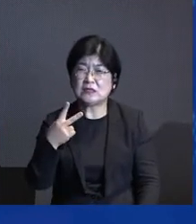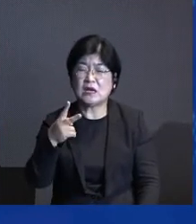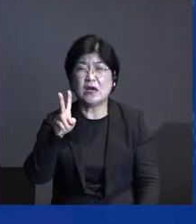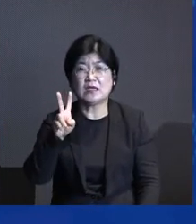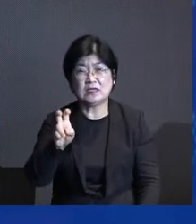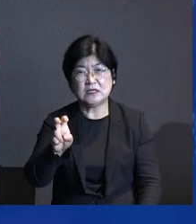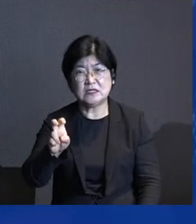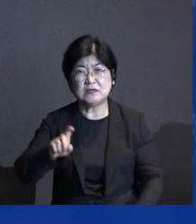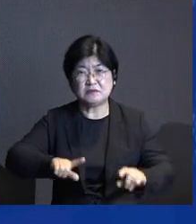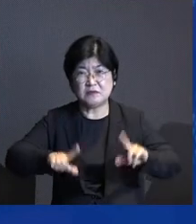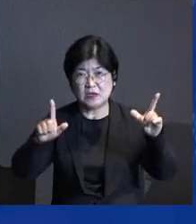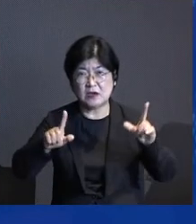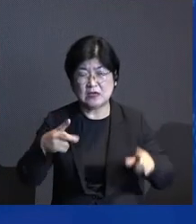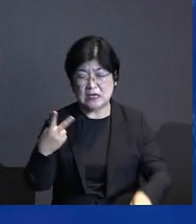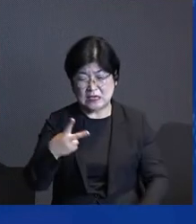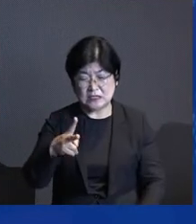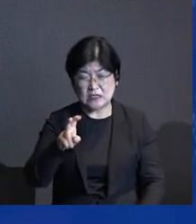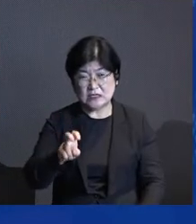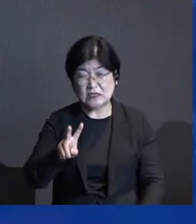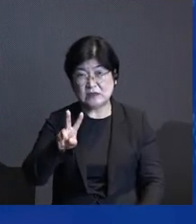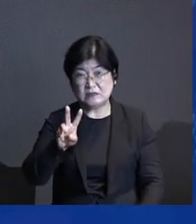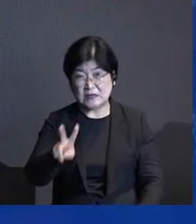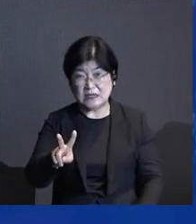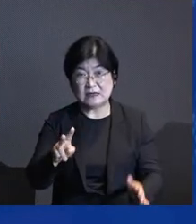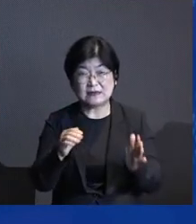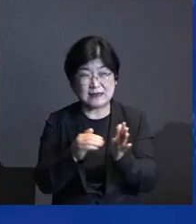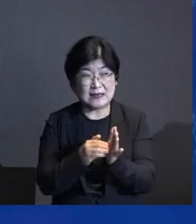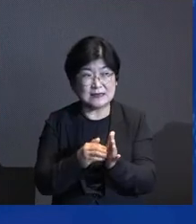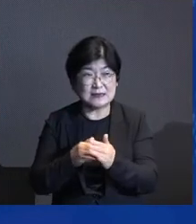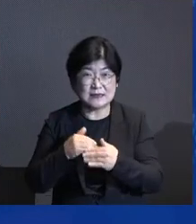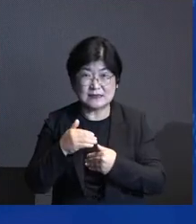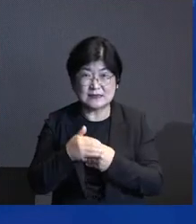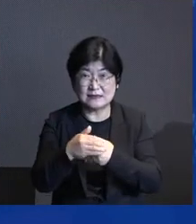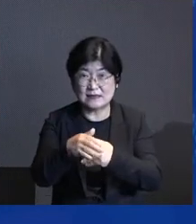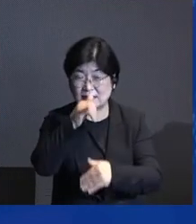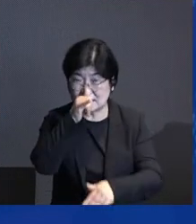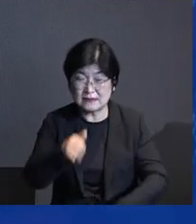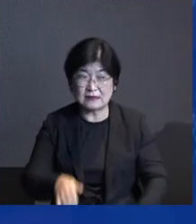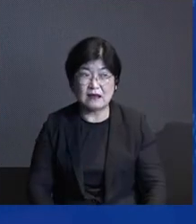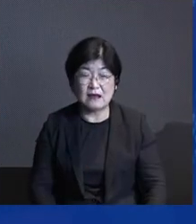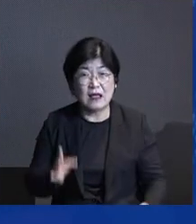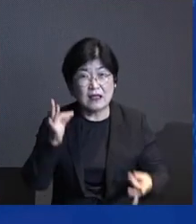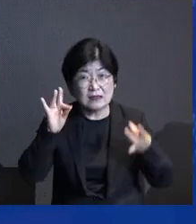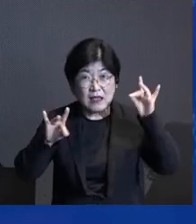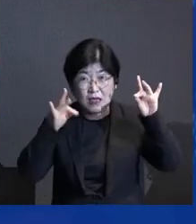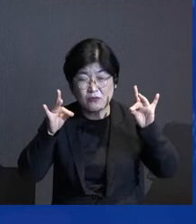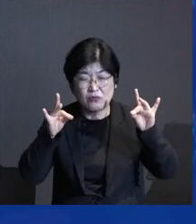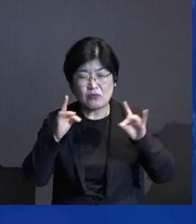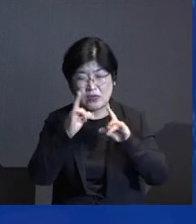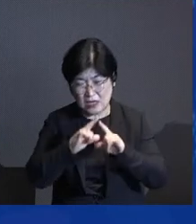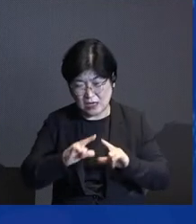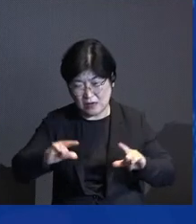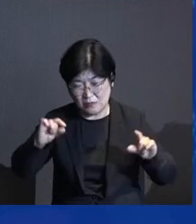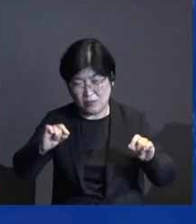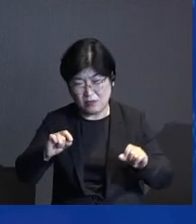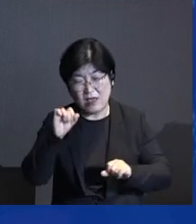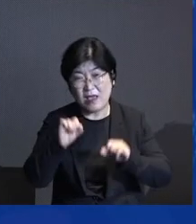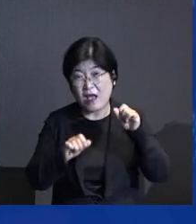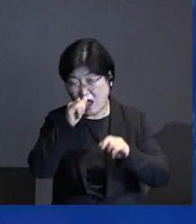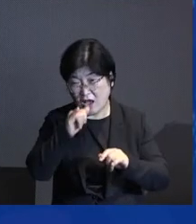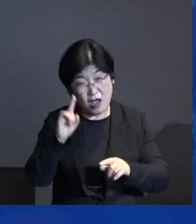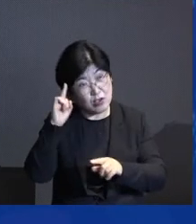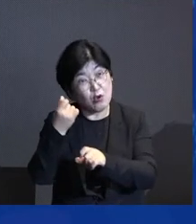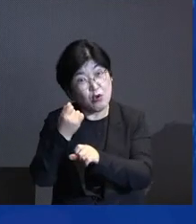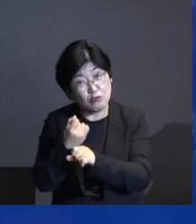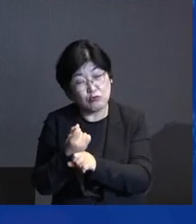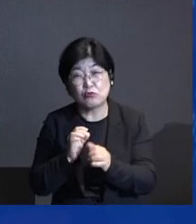2022. The study was conducted in both Thailand and Japan. From the research, it